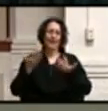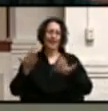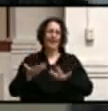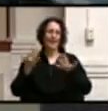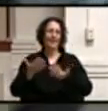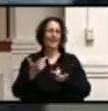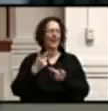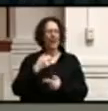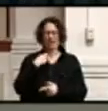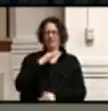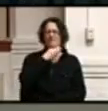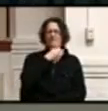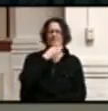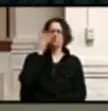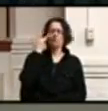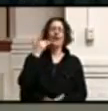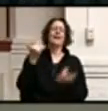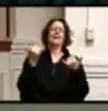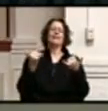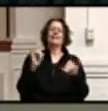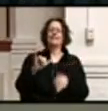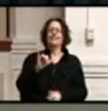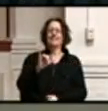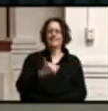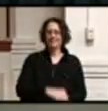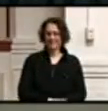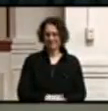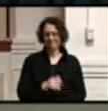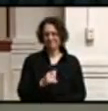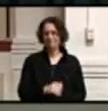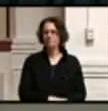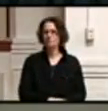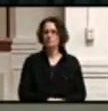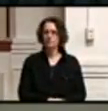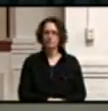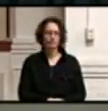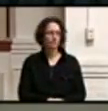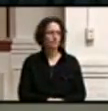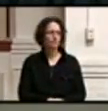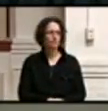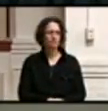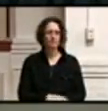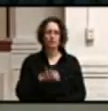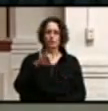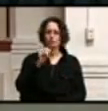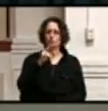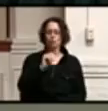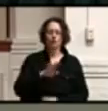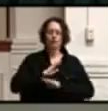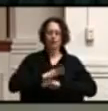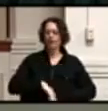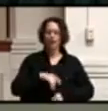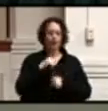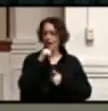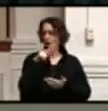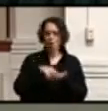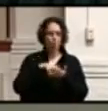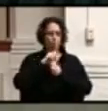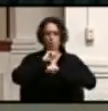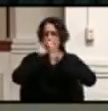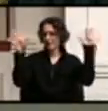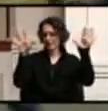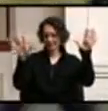Jan. Yep. I just noticed my name wasn't on there. Thank you. I checked. We got to pump up